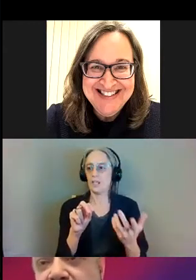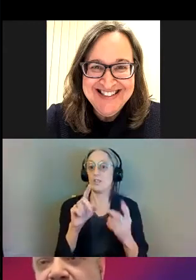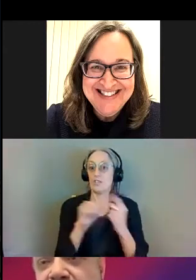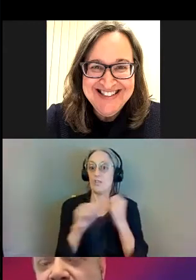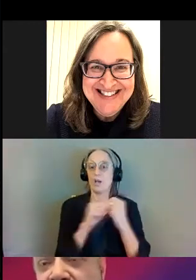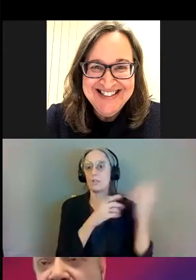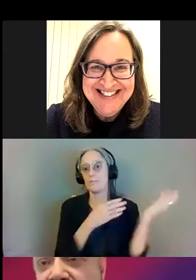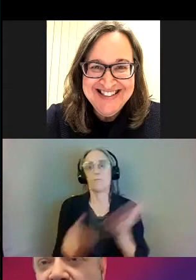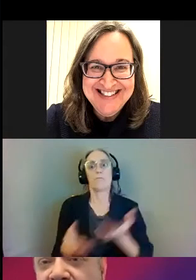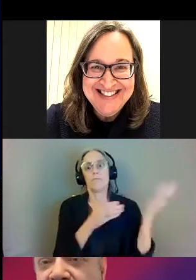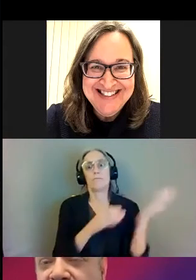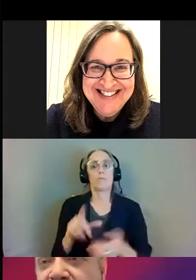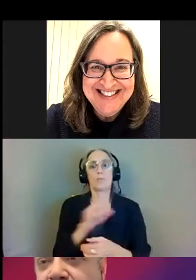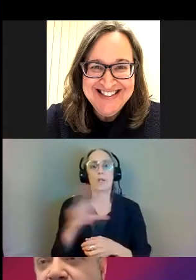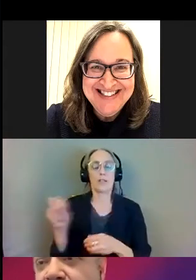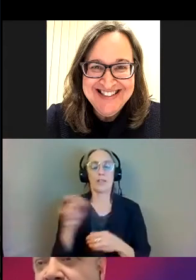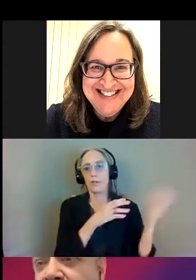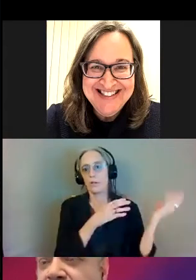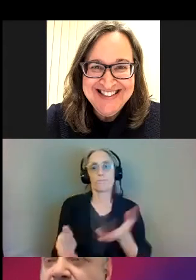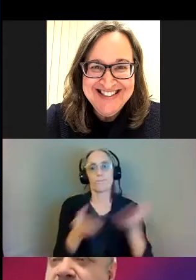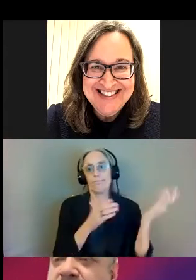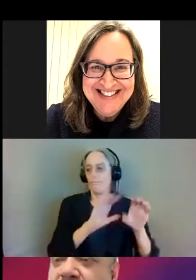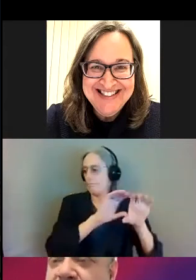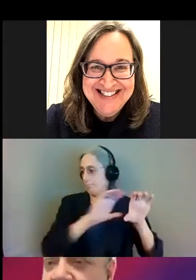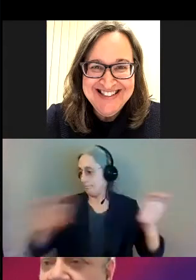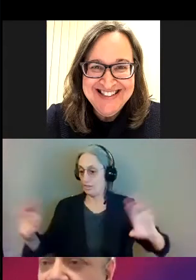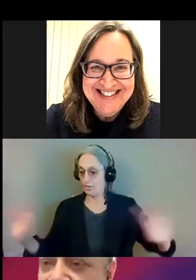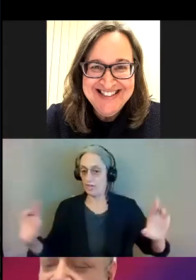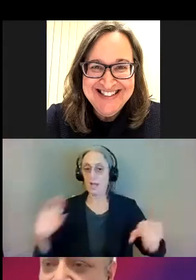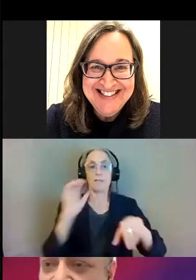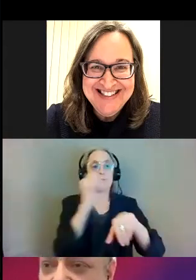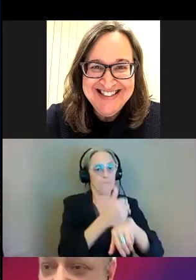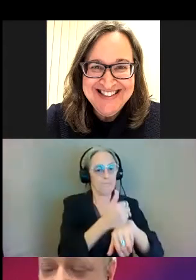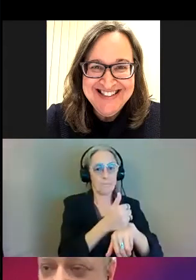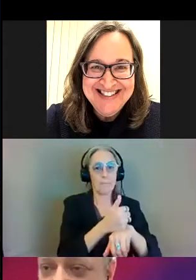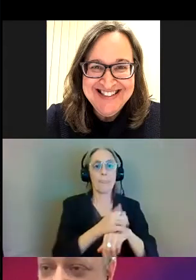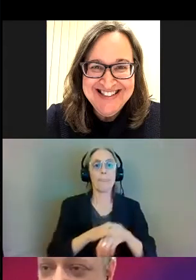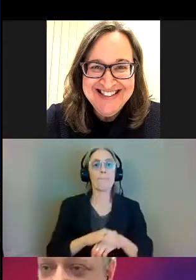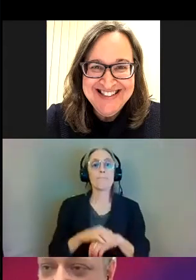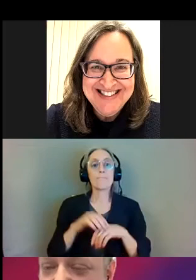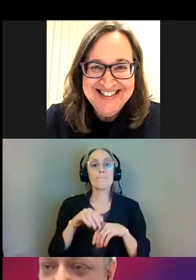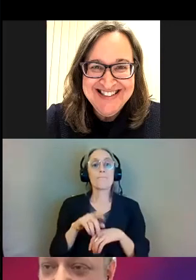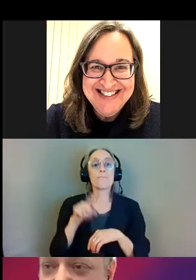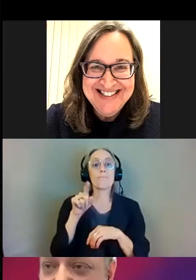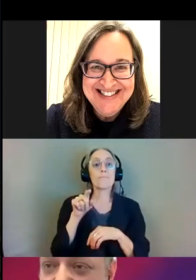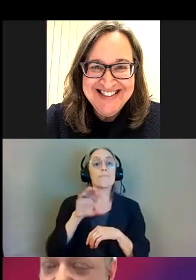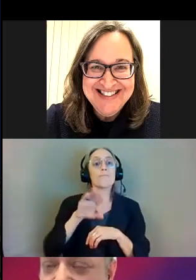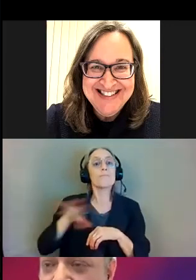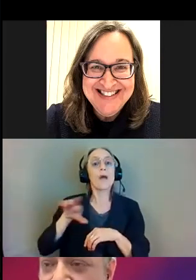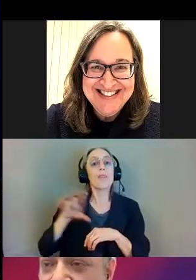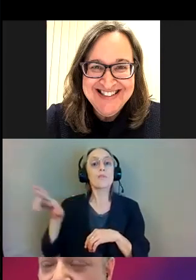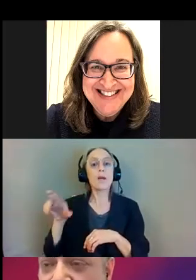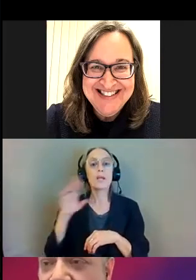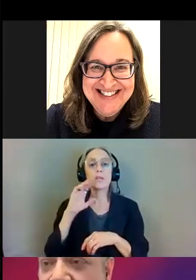together. Once it's in place, off to the right on the top of the bridge you see is what we call a straddle